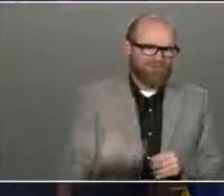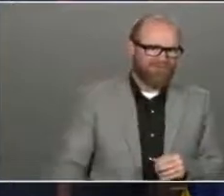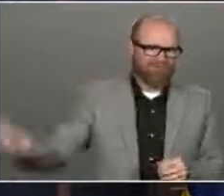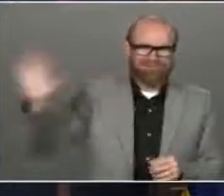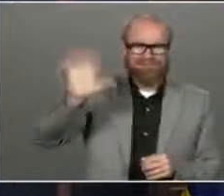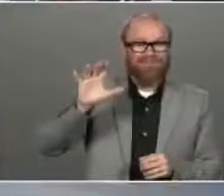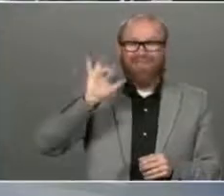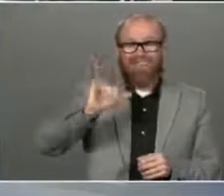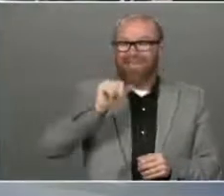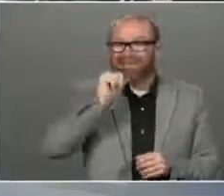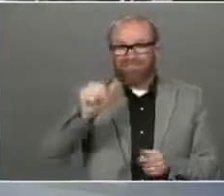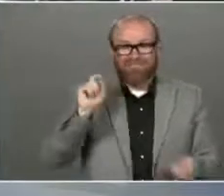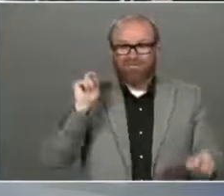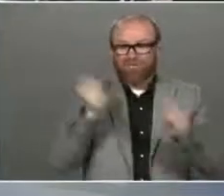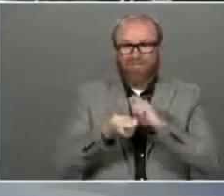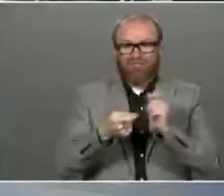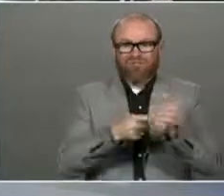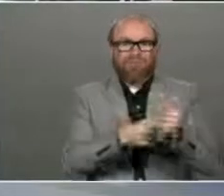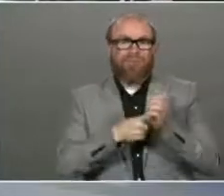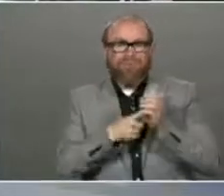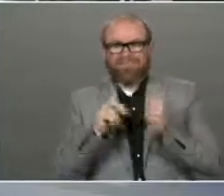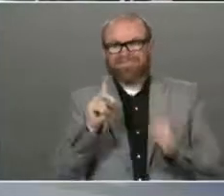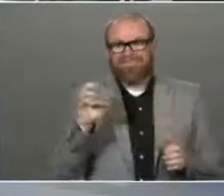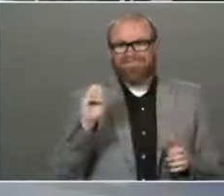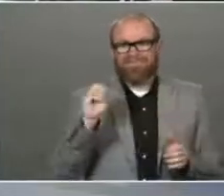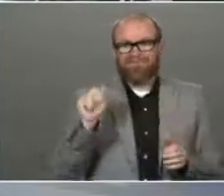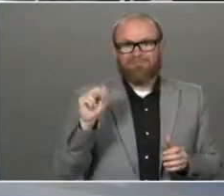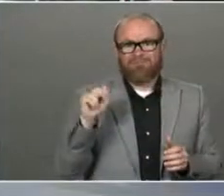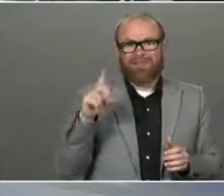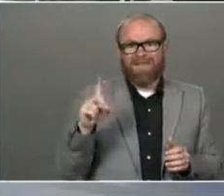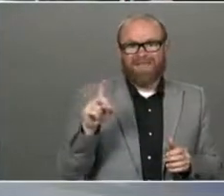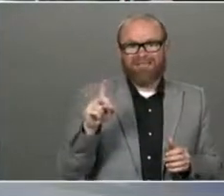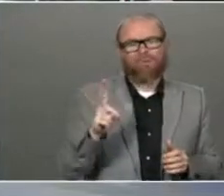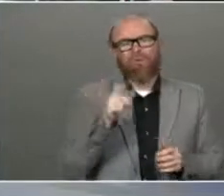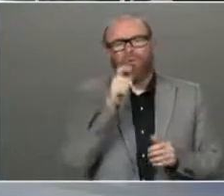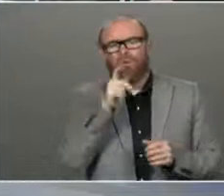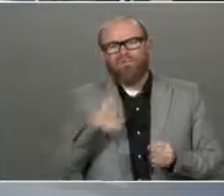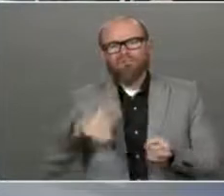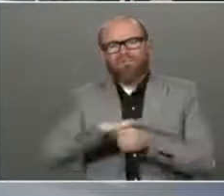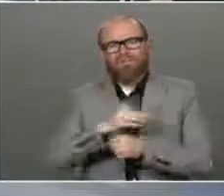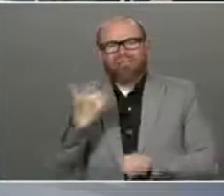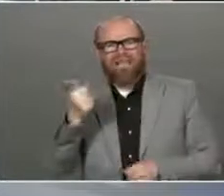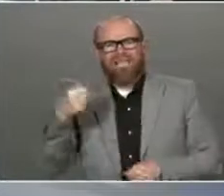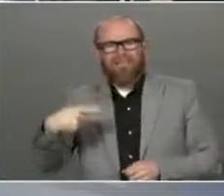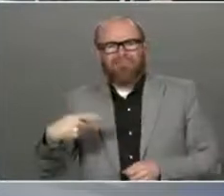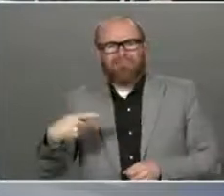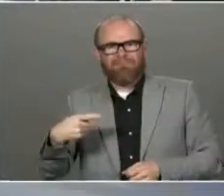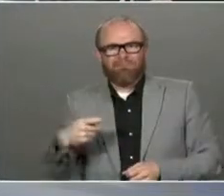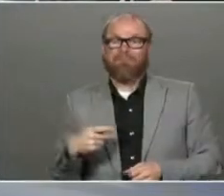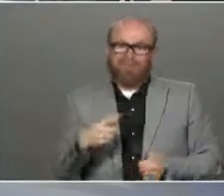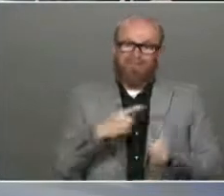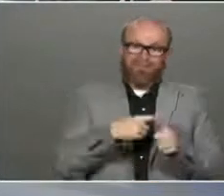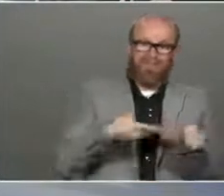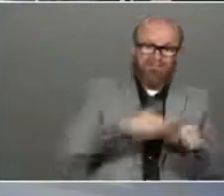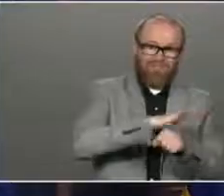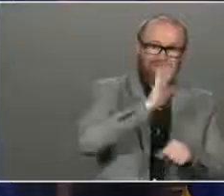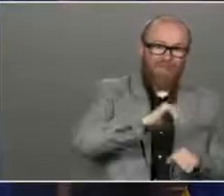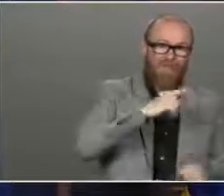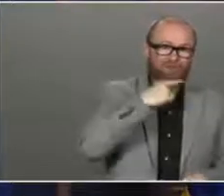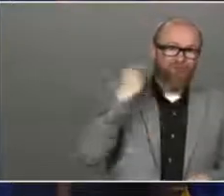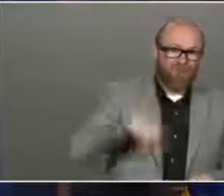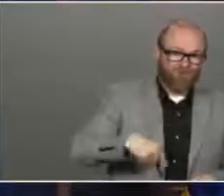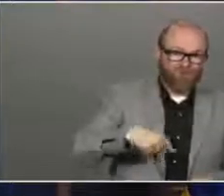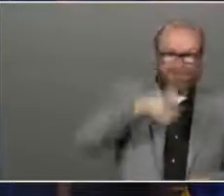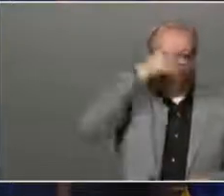to decrease demand. That does nothing to decrease demand. So what happens? Who fills that gap? It gets filled in two places. It gets filled by Russia, by a madman